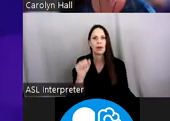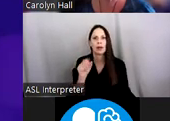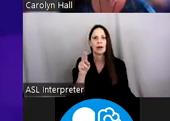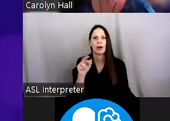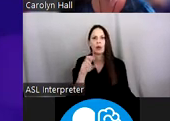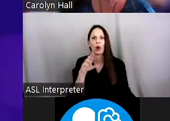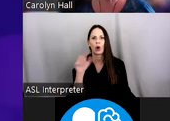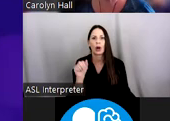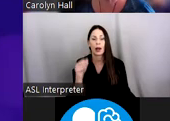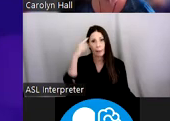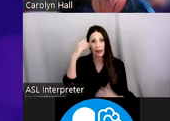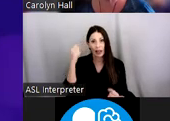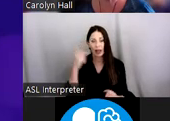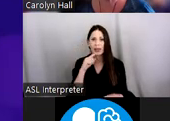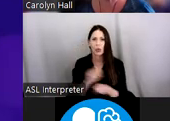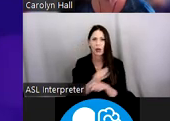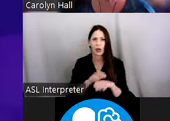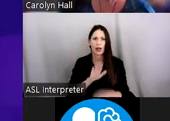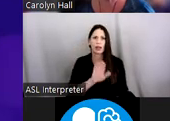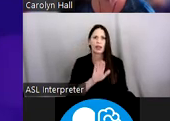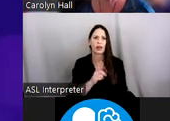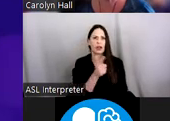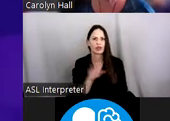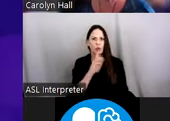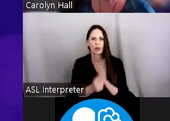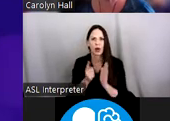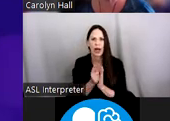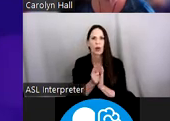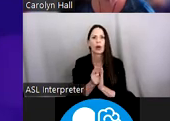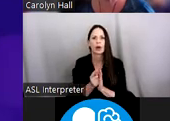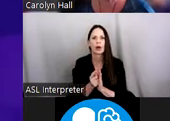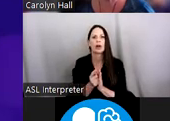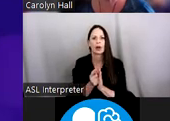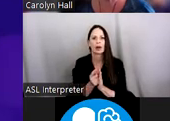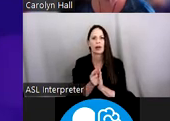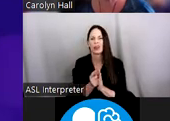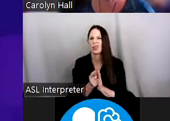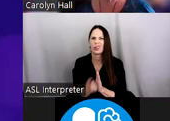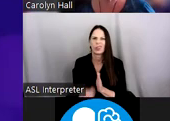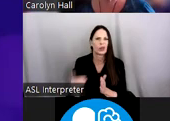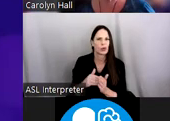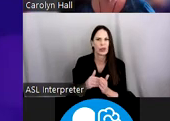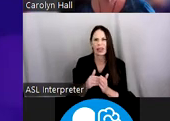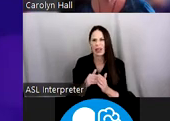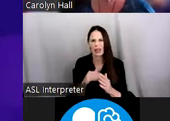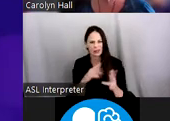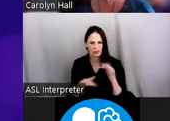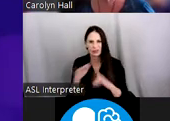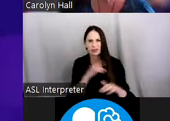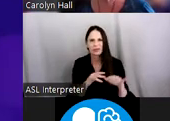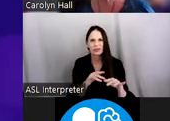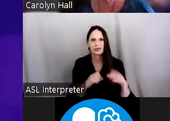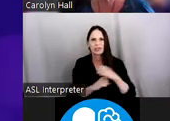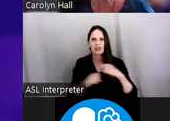working on its 24-hour reconstruction of its campus to include a